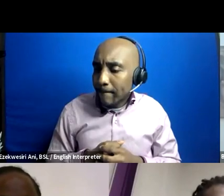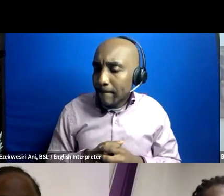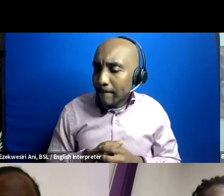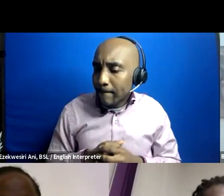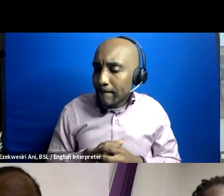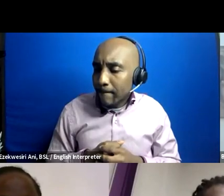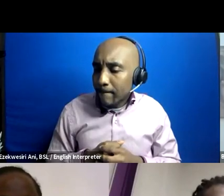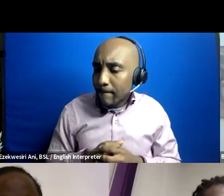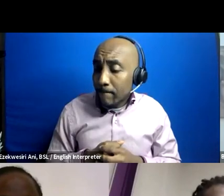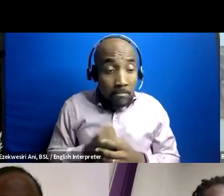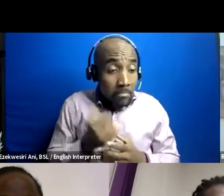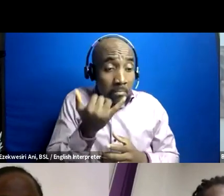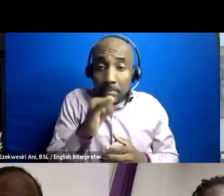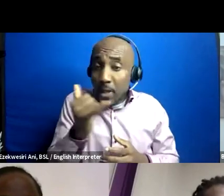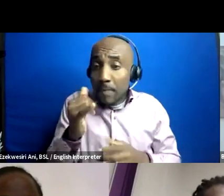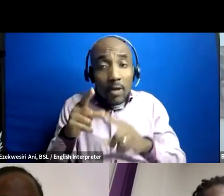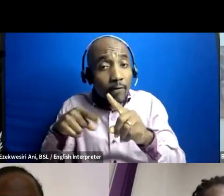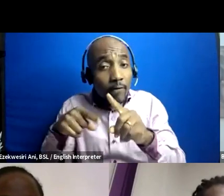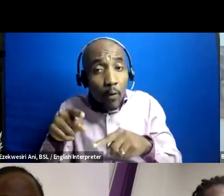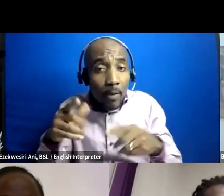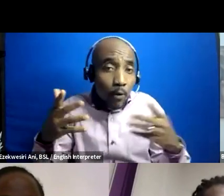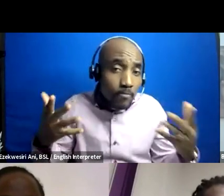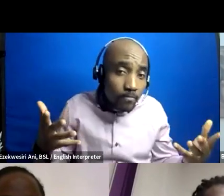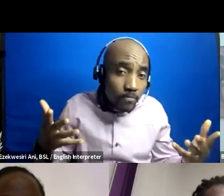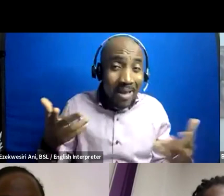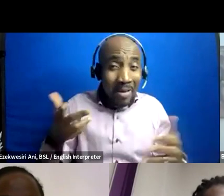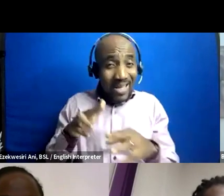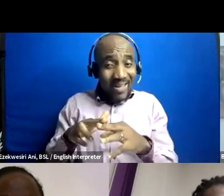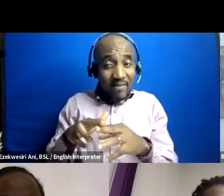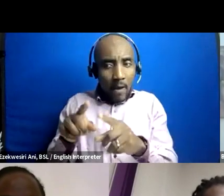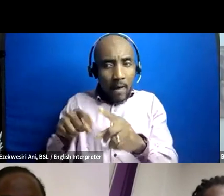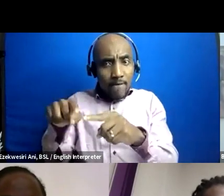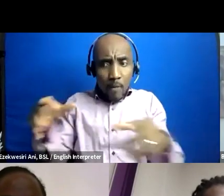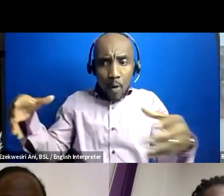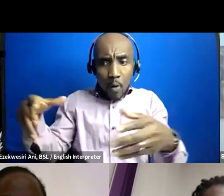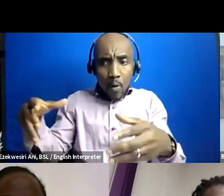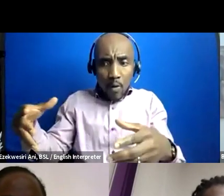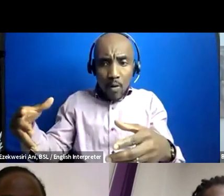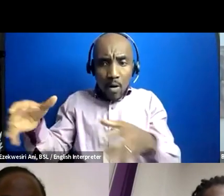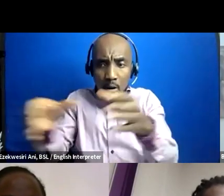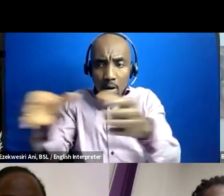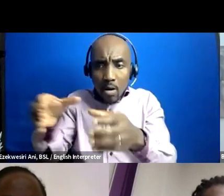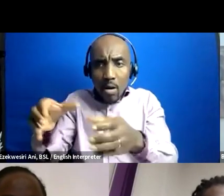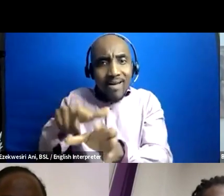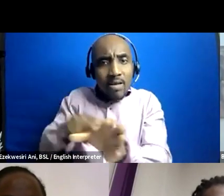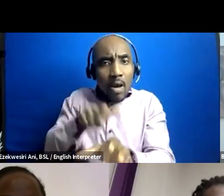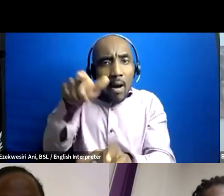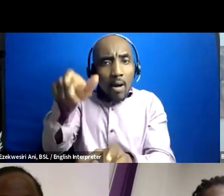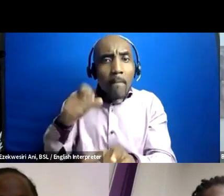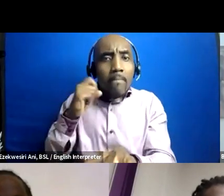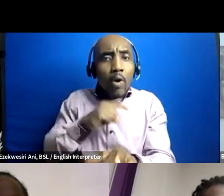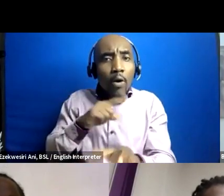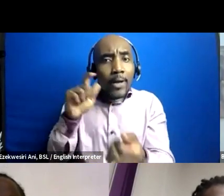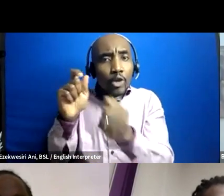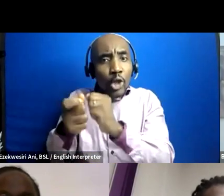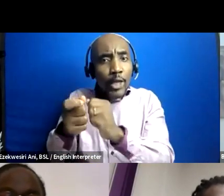it might just be playing a game of football, but if that changes one or two young lads, or inspires one or two young lads,